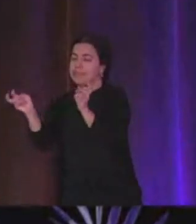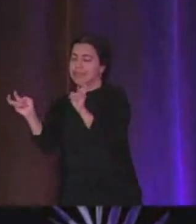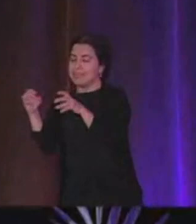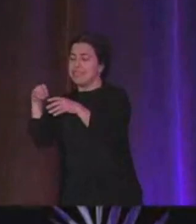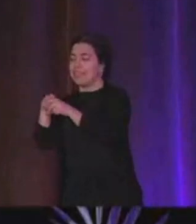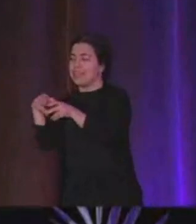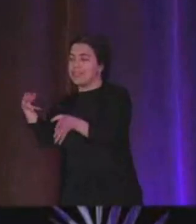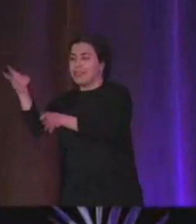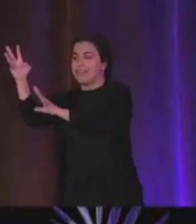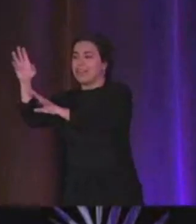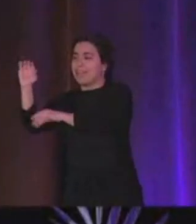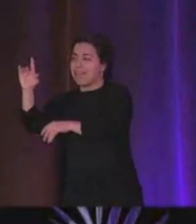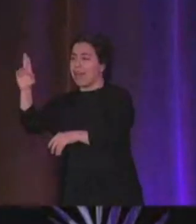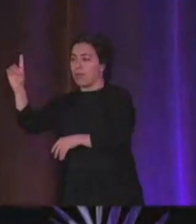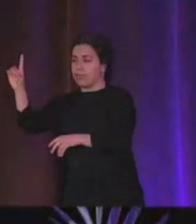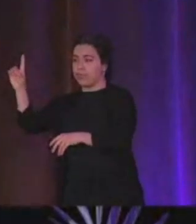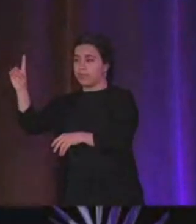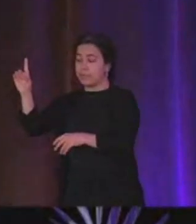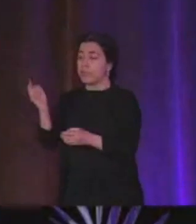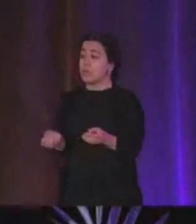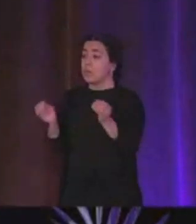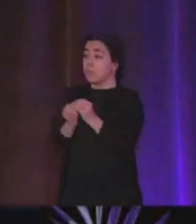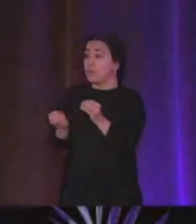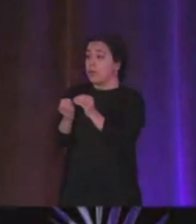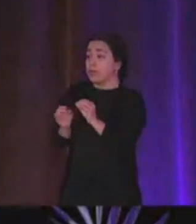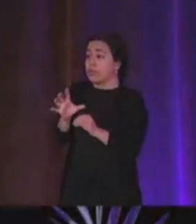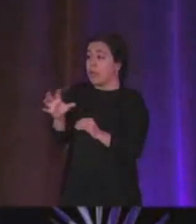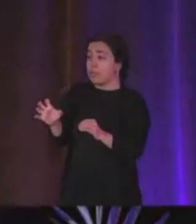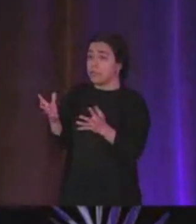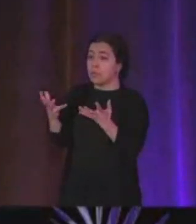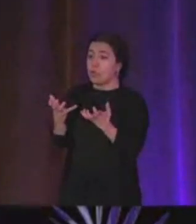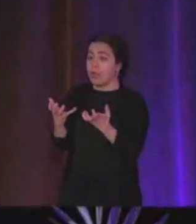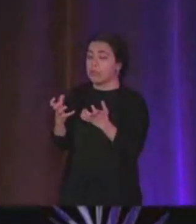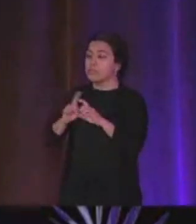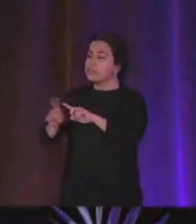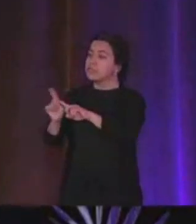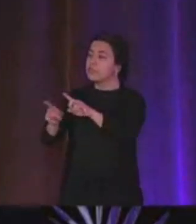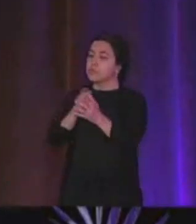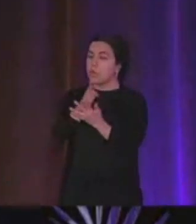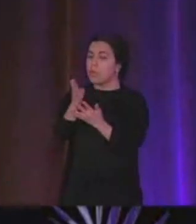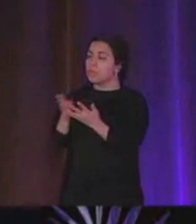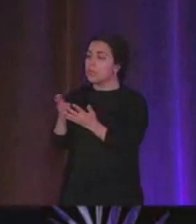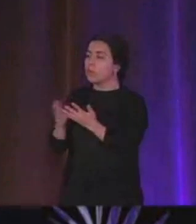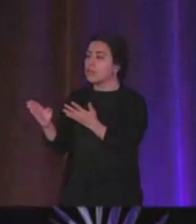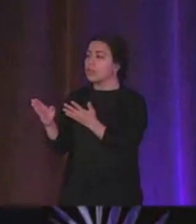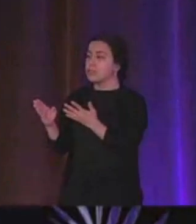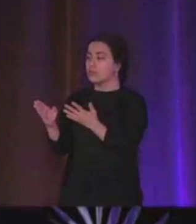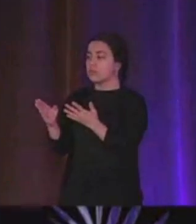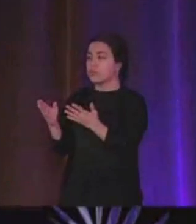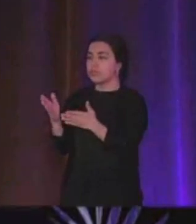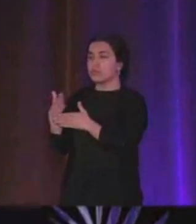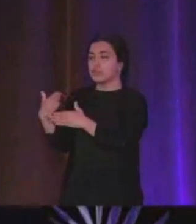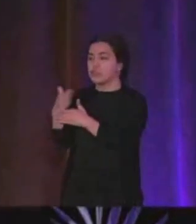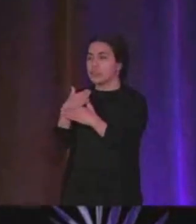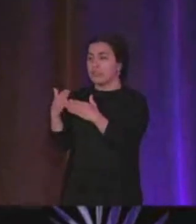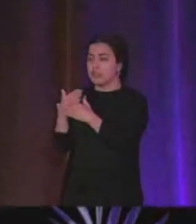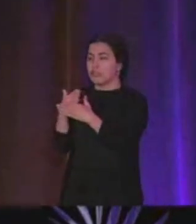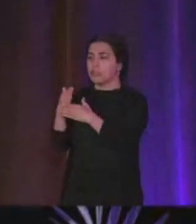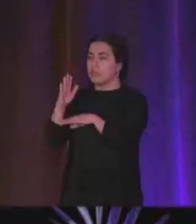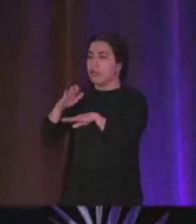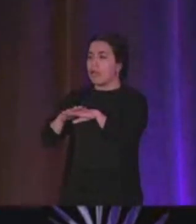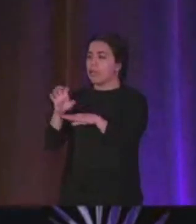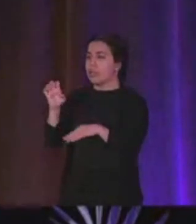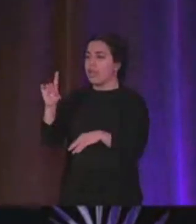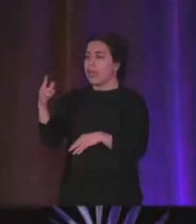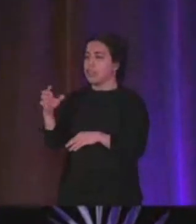itself, more and more companies are looking to the ways to shift their computations on the edge devices. And